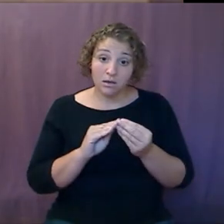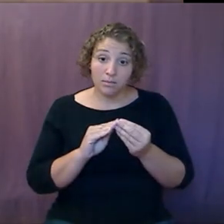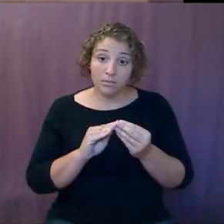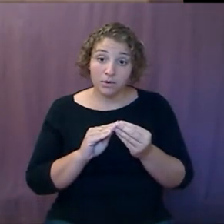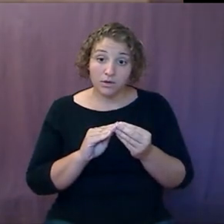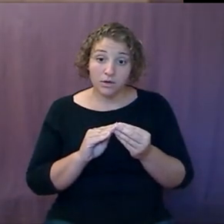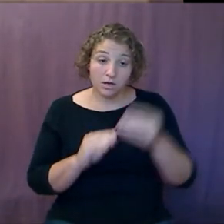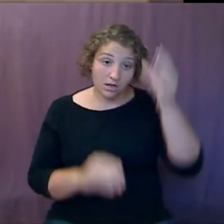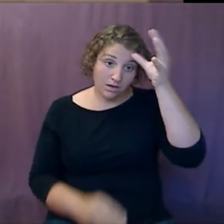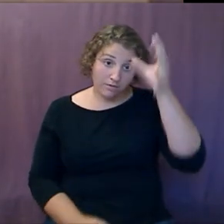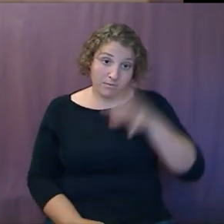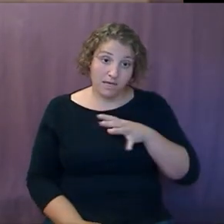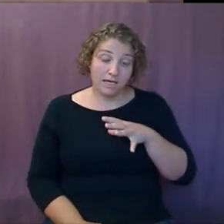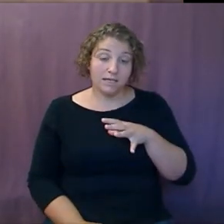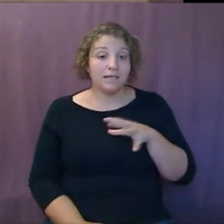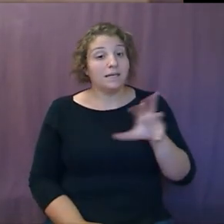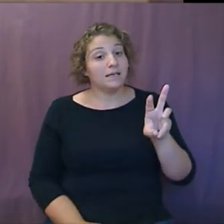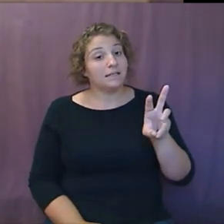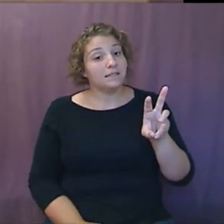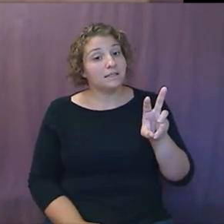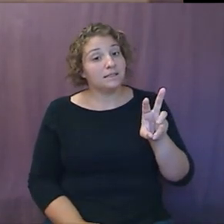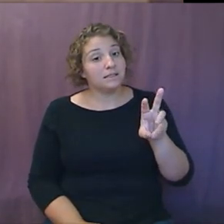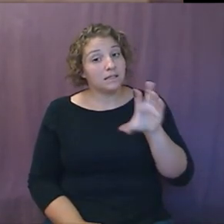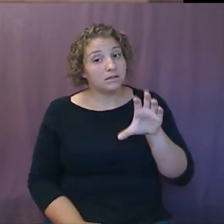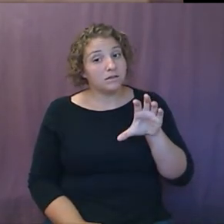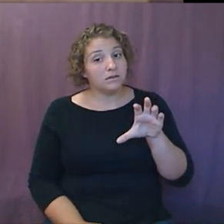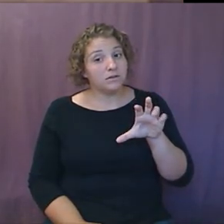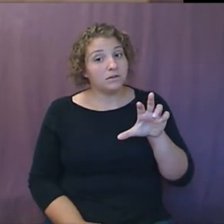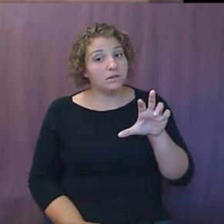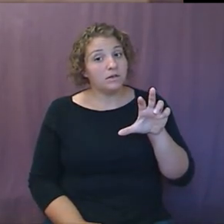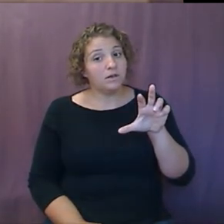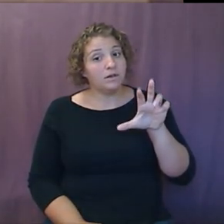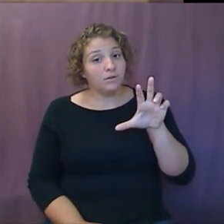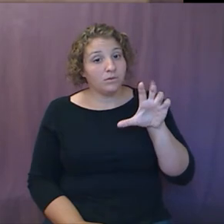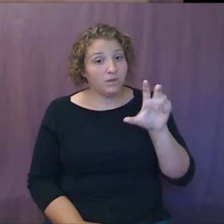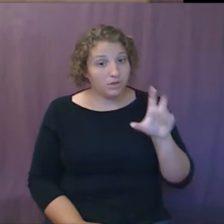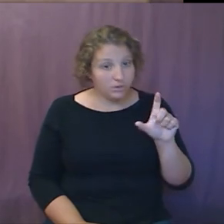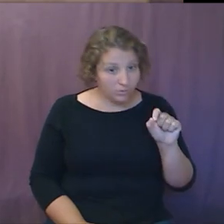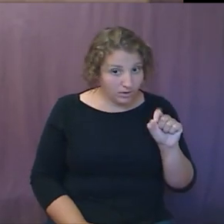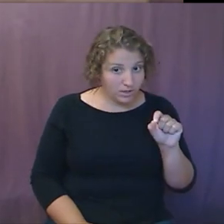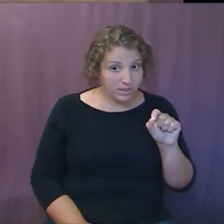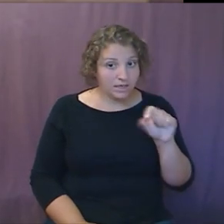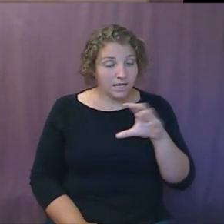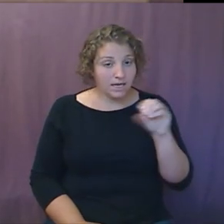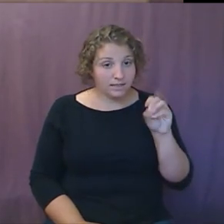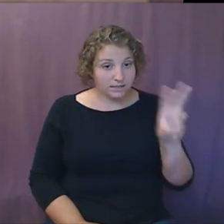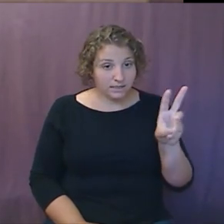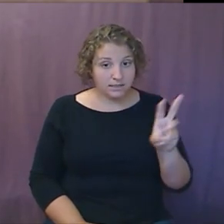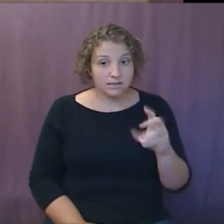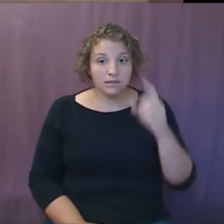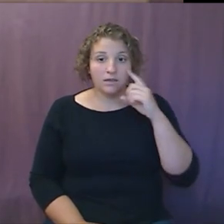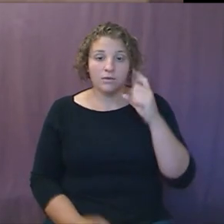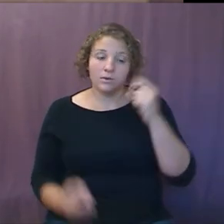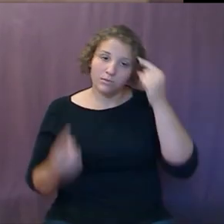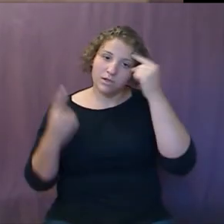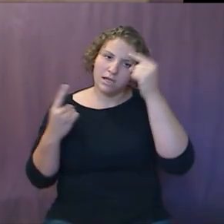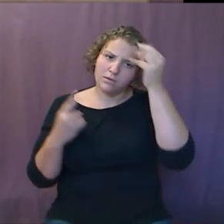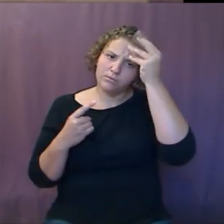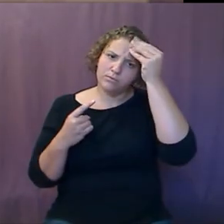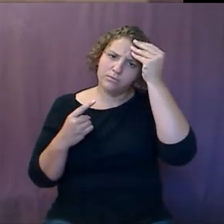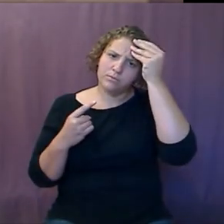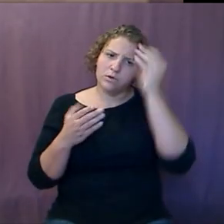number is six hundred three score and six in fact when he says to consider in a sense or count